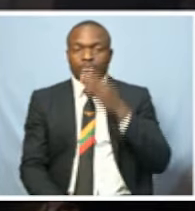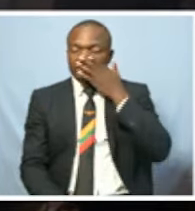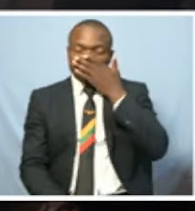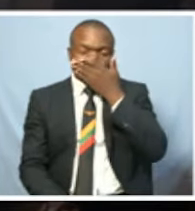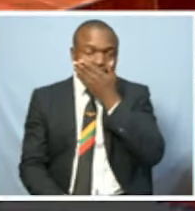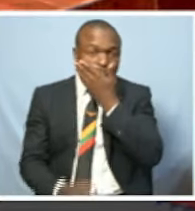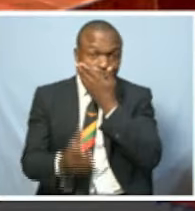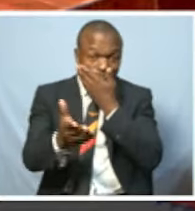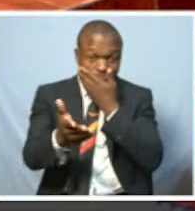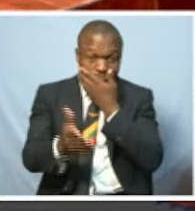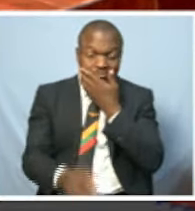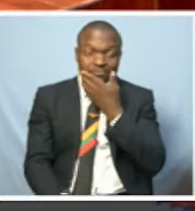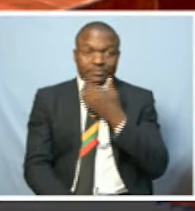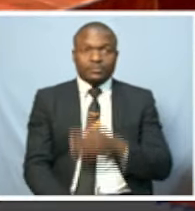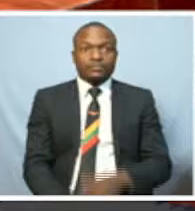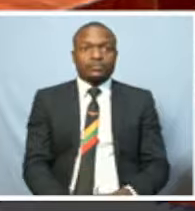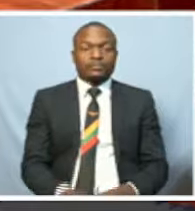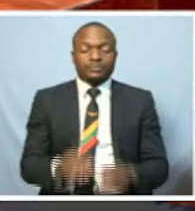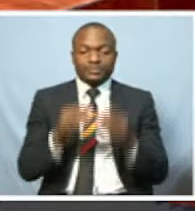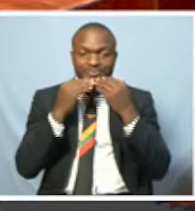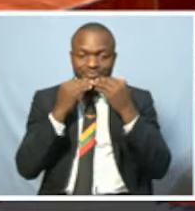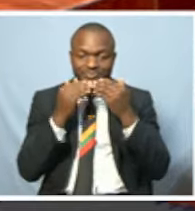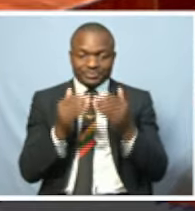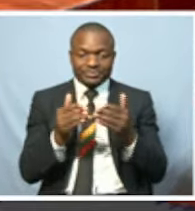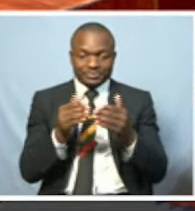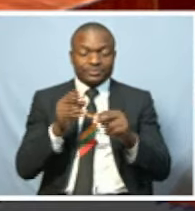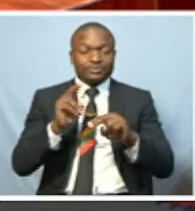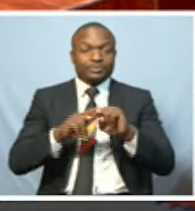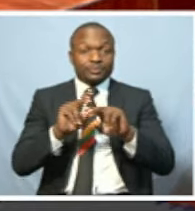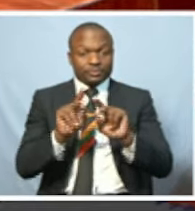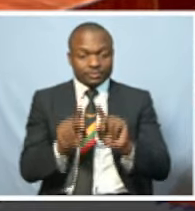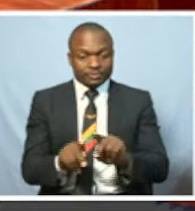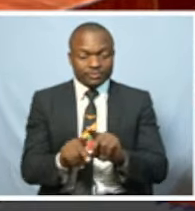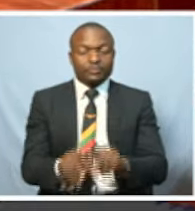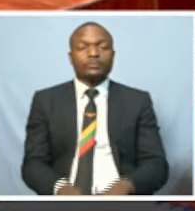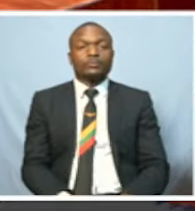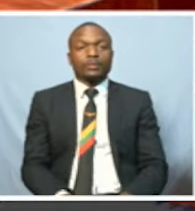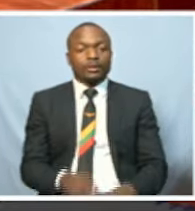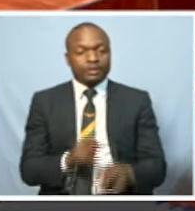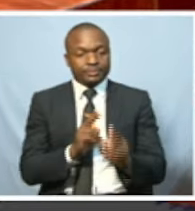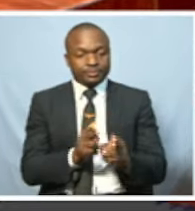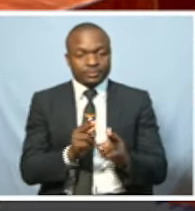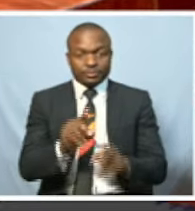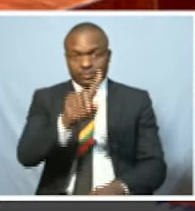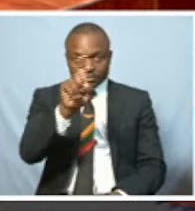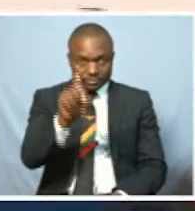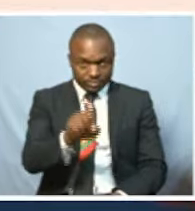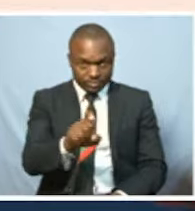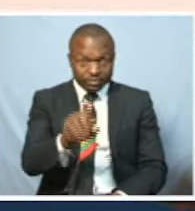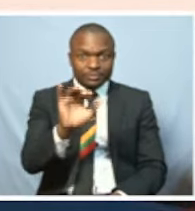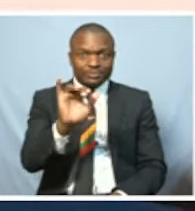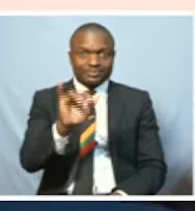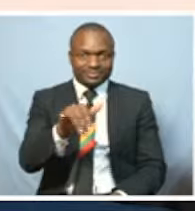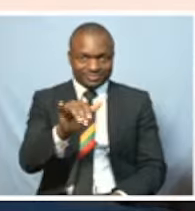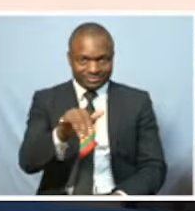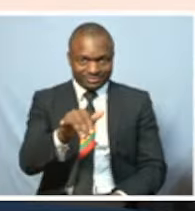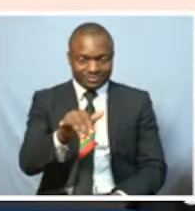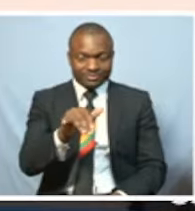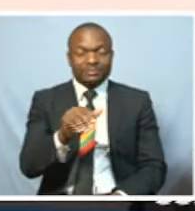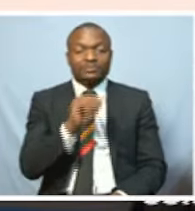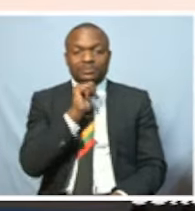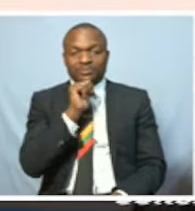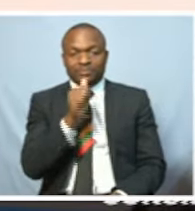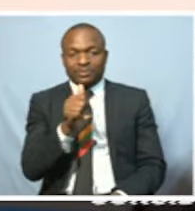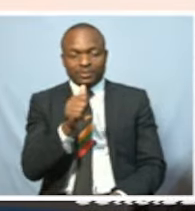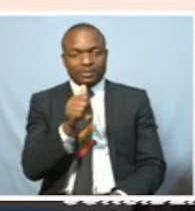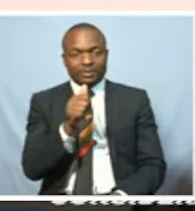Yes. Thank you very much, yes. Chair. The answer to the question is yes. It might not be